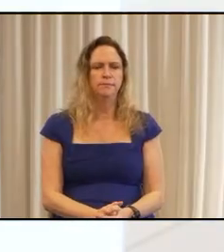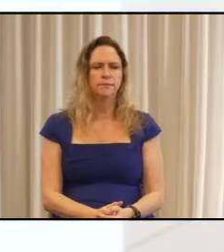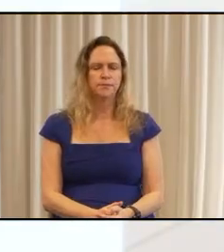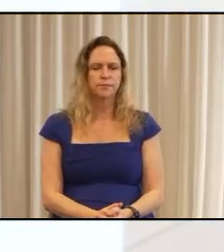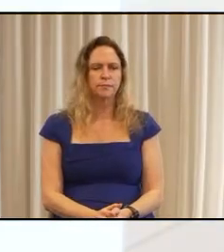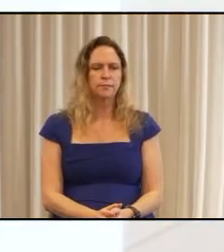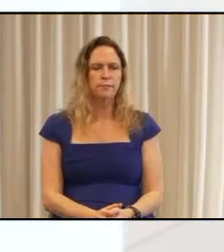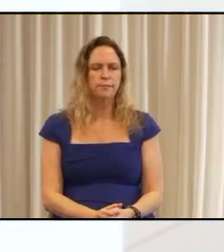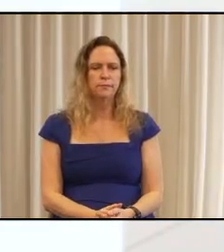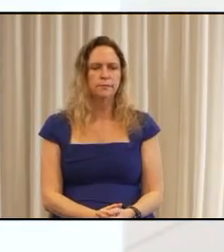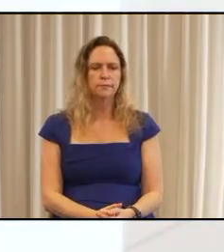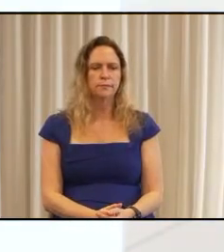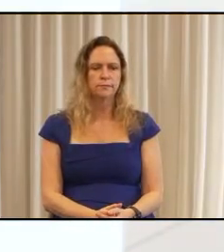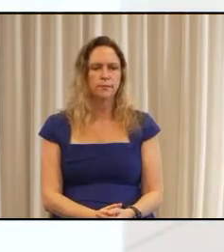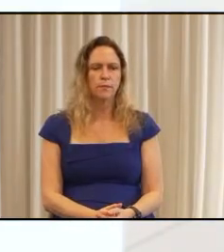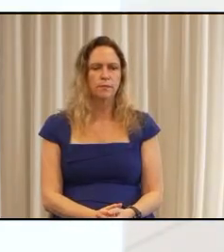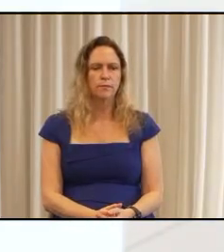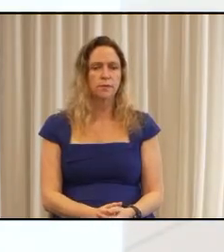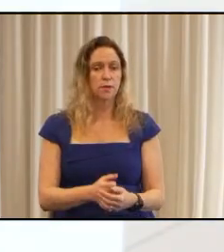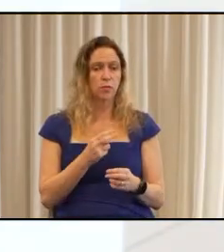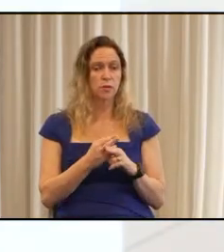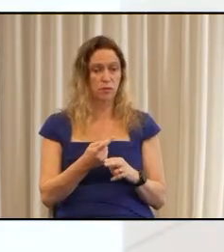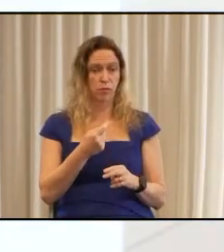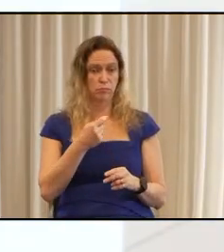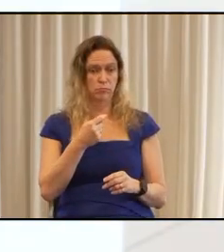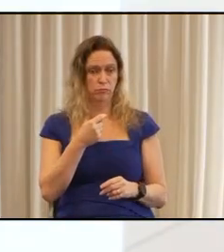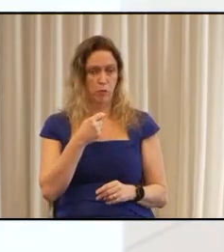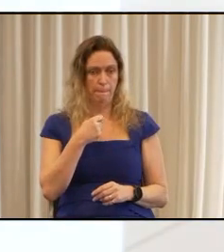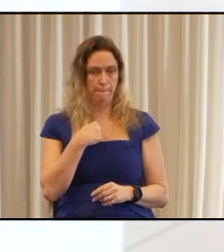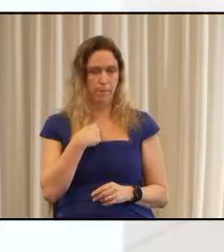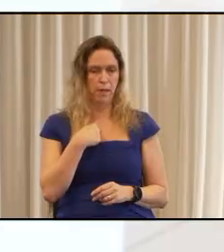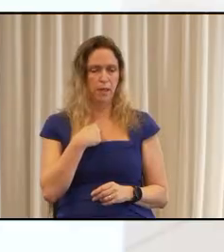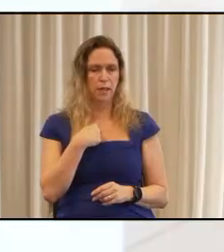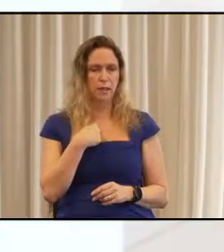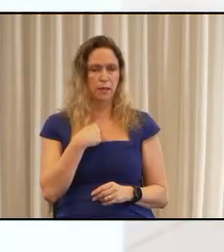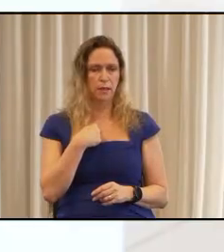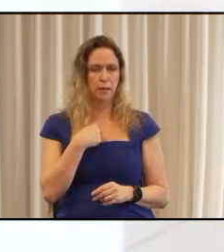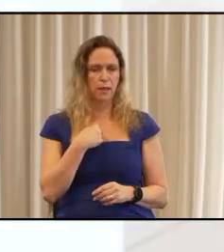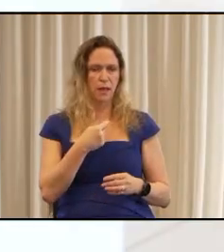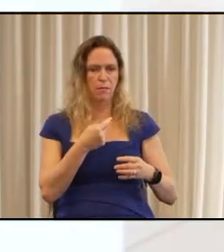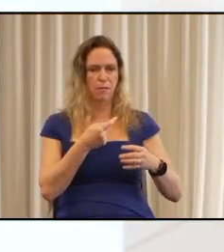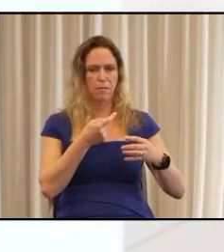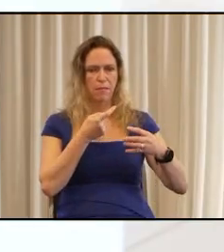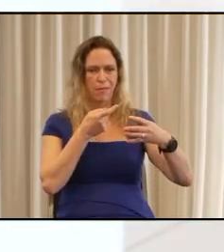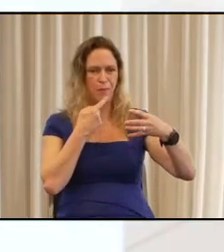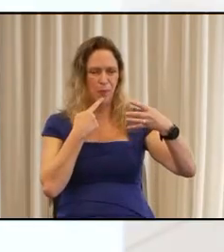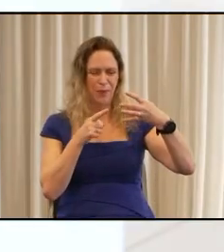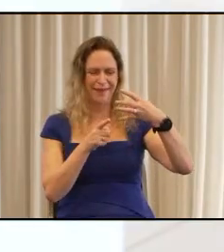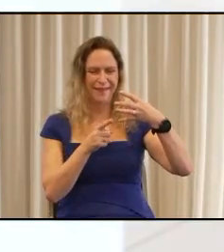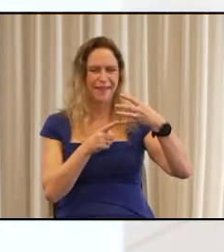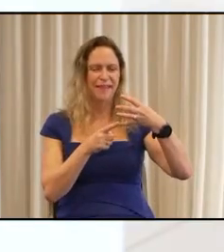intention was for me, and who was really Dan's main supporter, Dan's